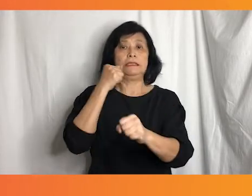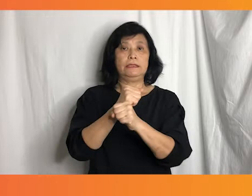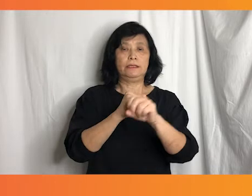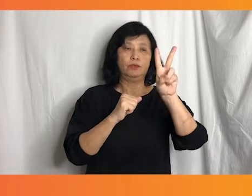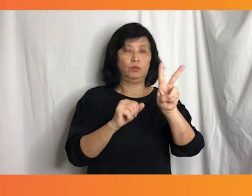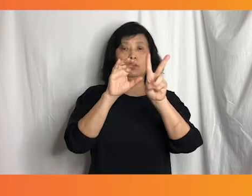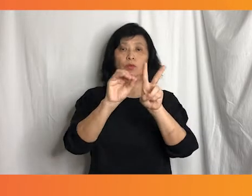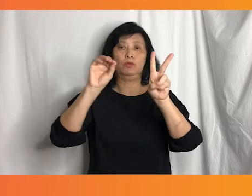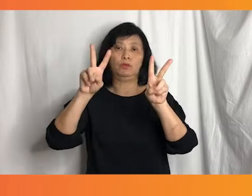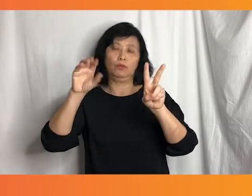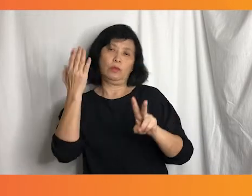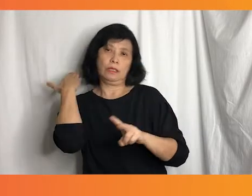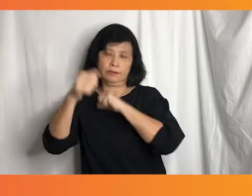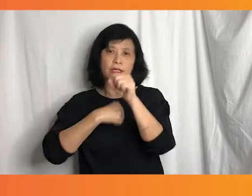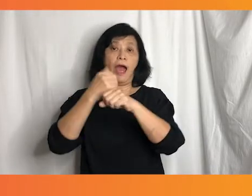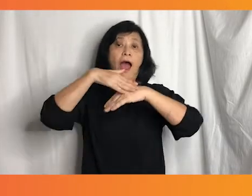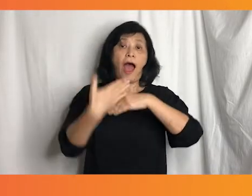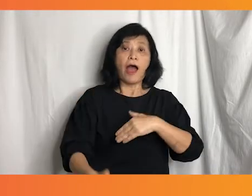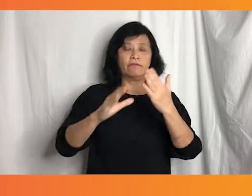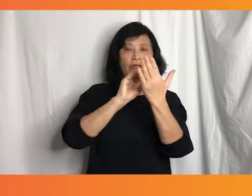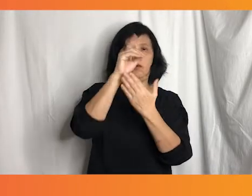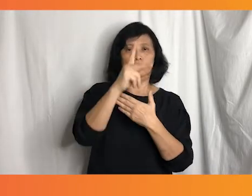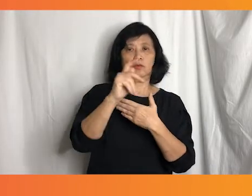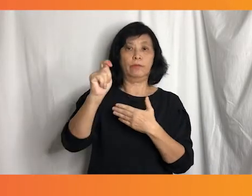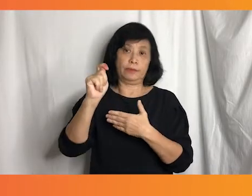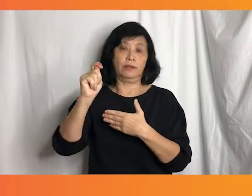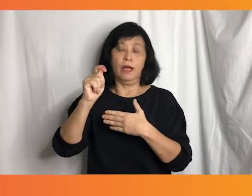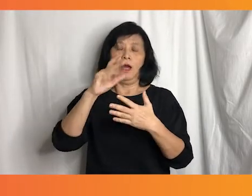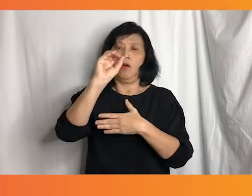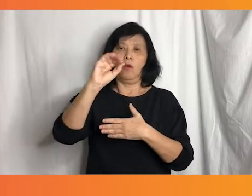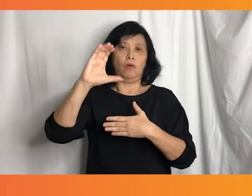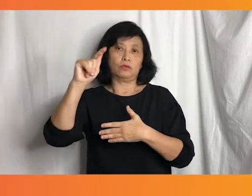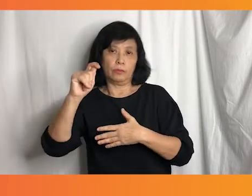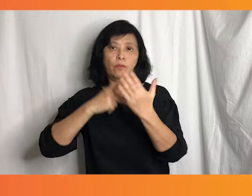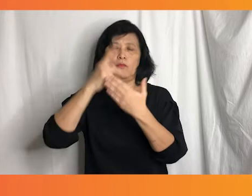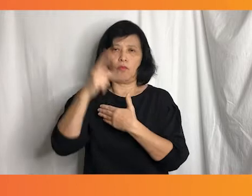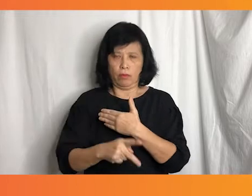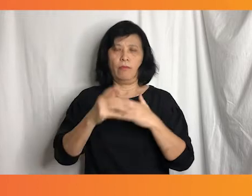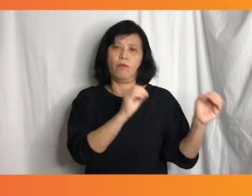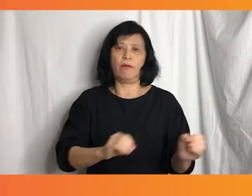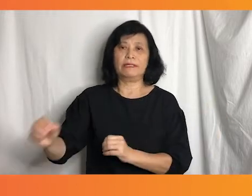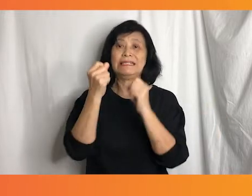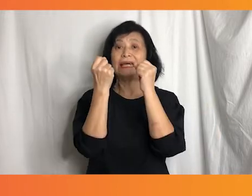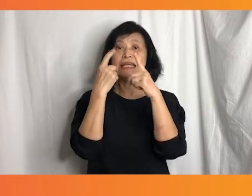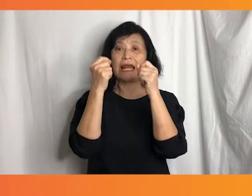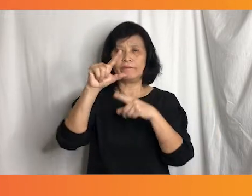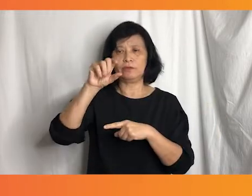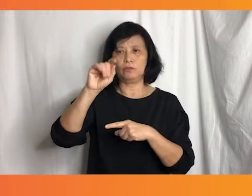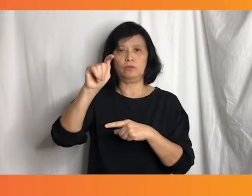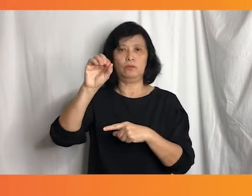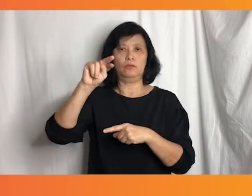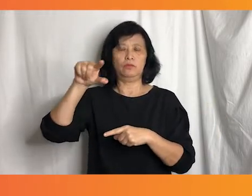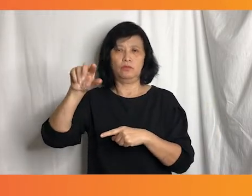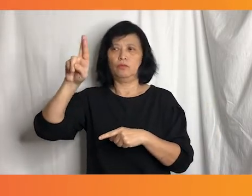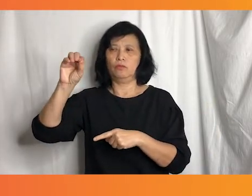in 2020 October post-exam activity, we organized our 11th Gotong Royong. Unfortunately, because